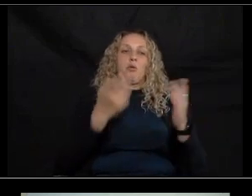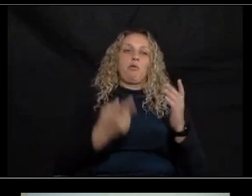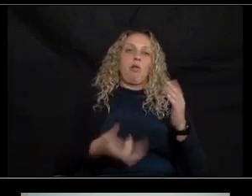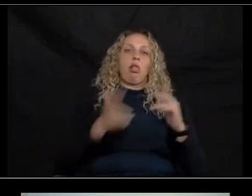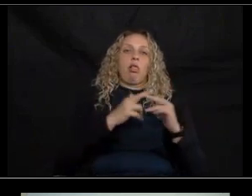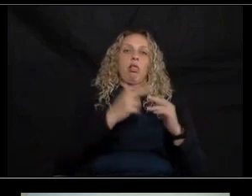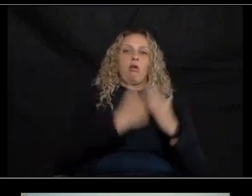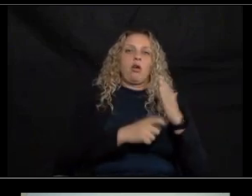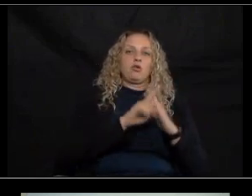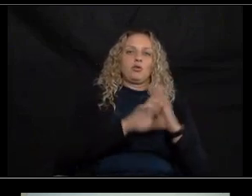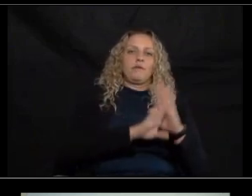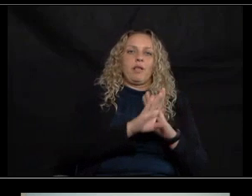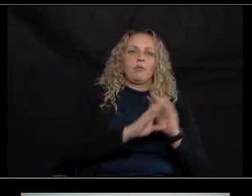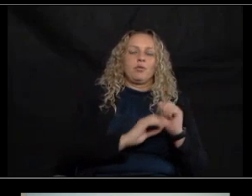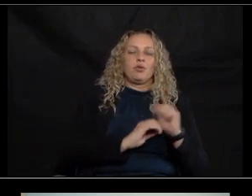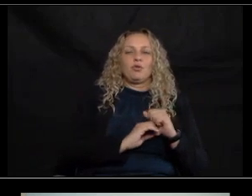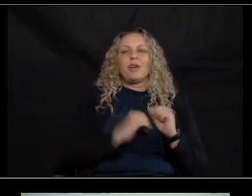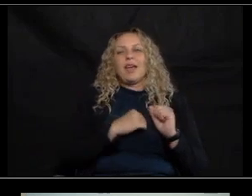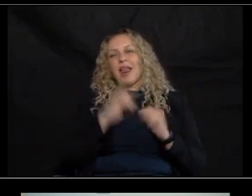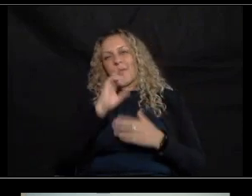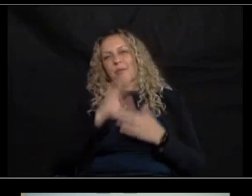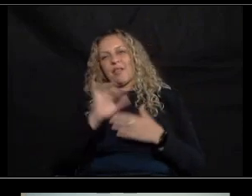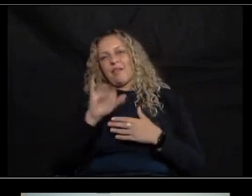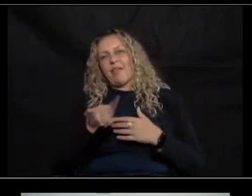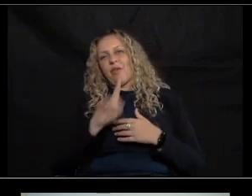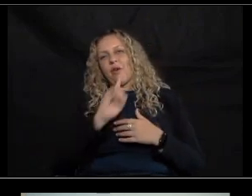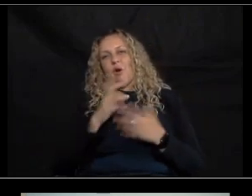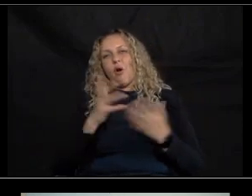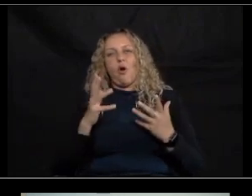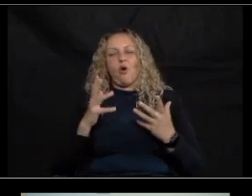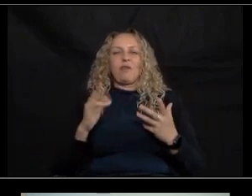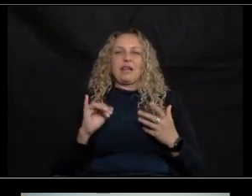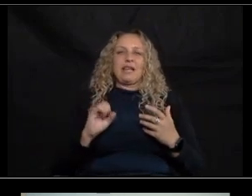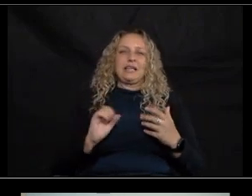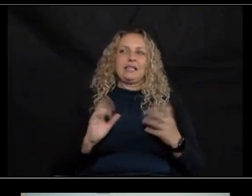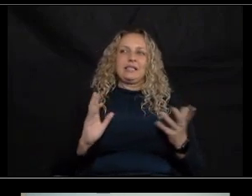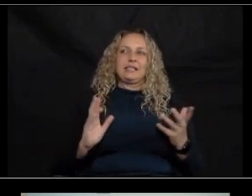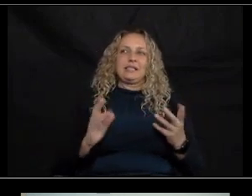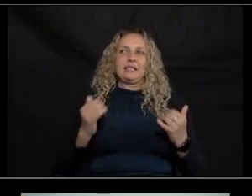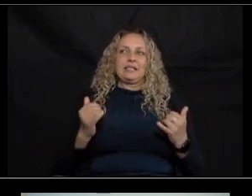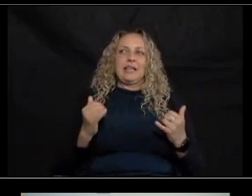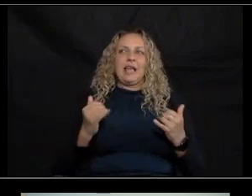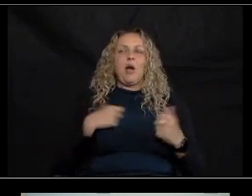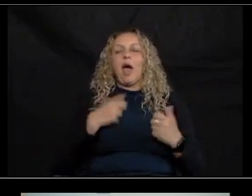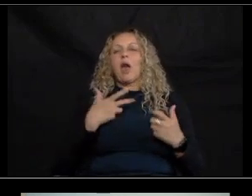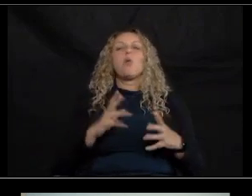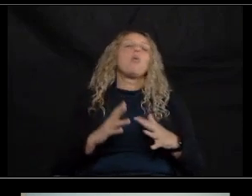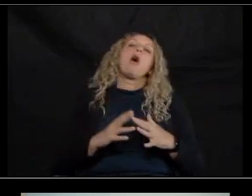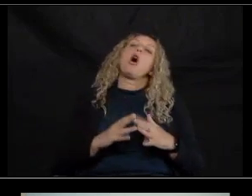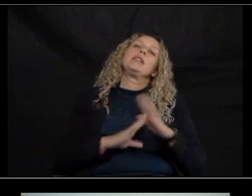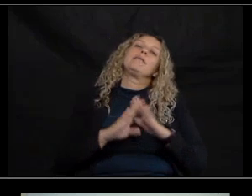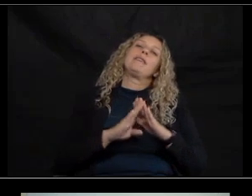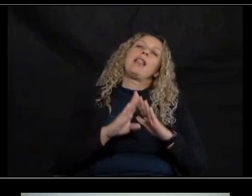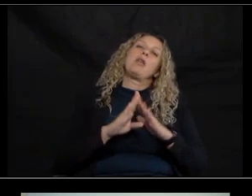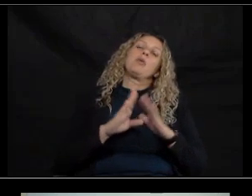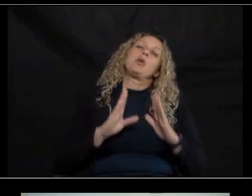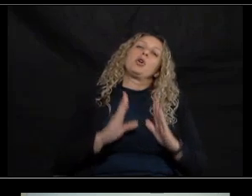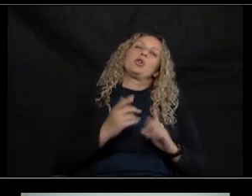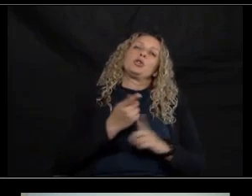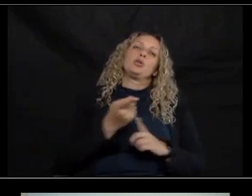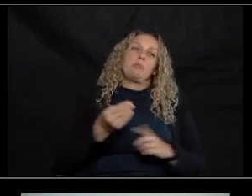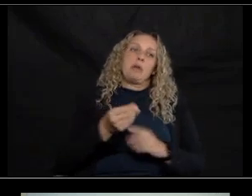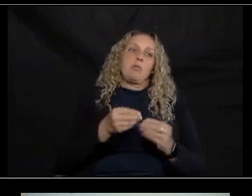to developers. And I believe that there are already is, you know, I don't want developers to think that they can pay